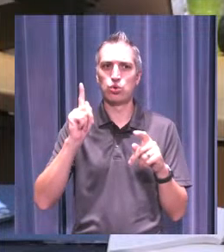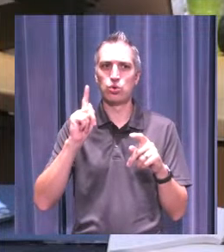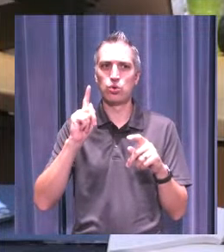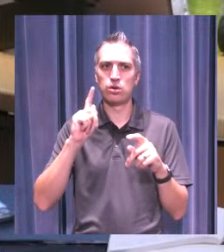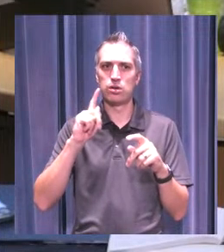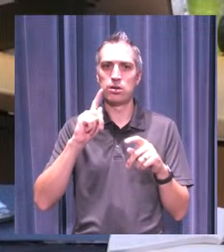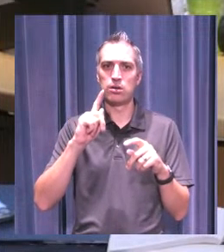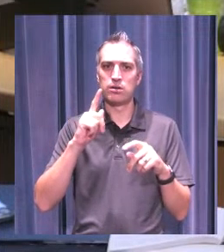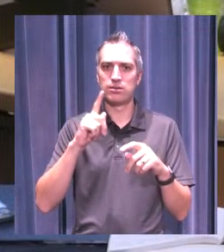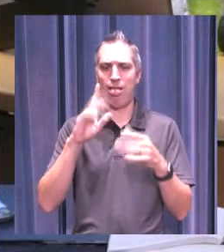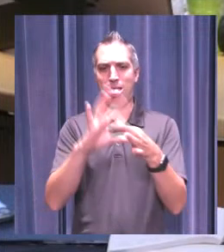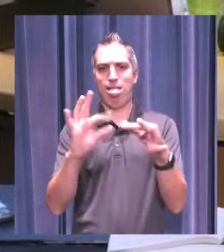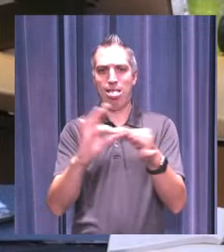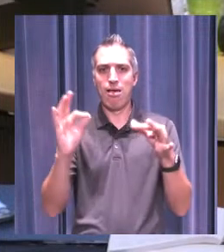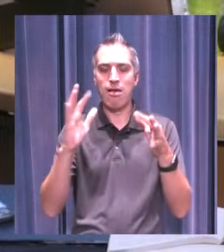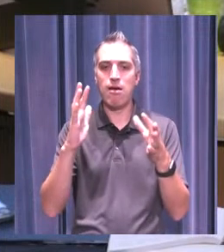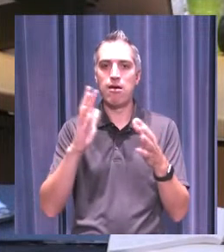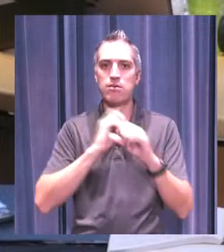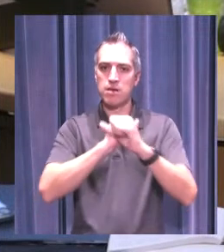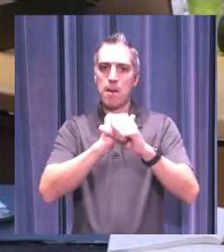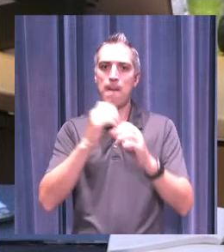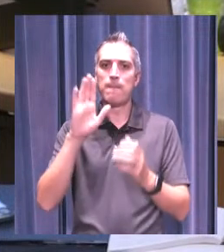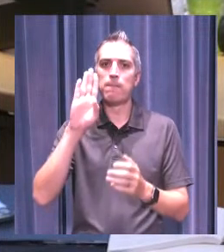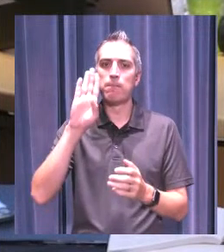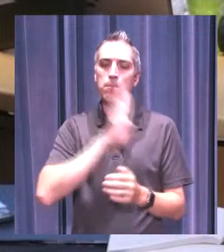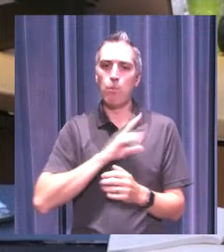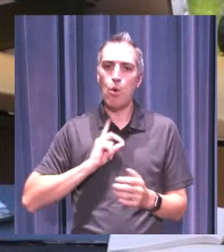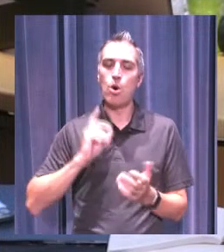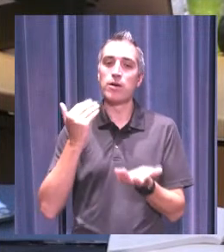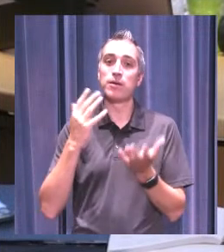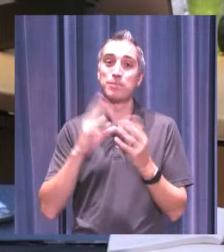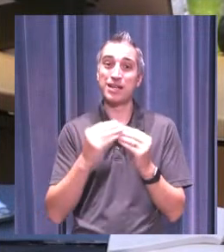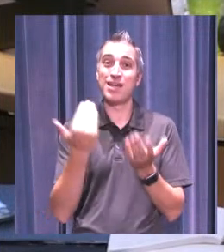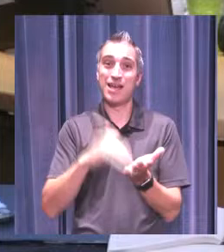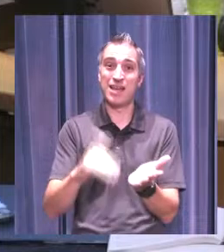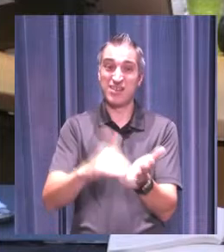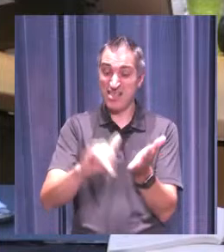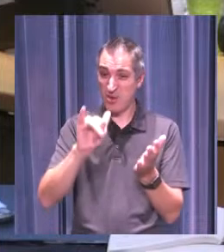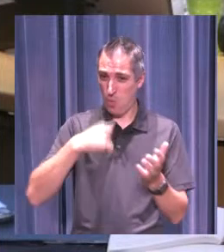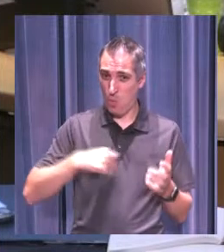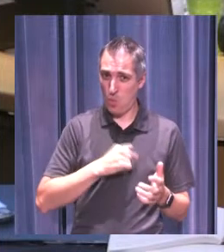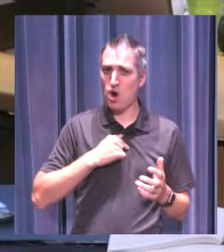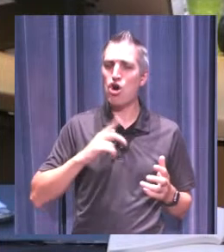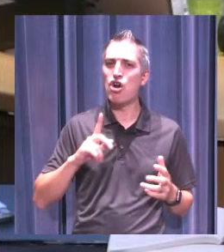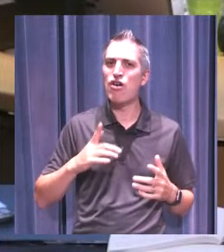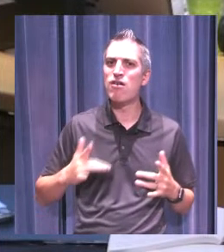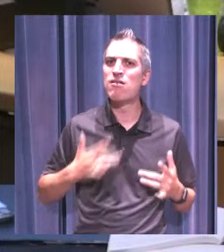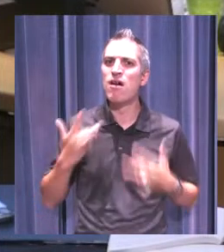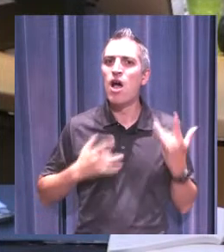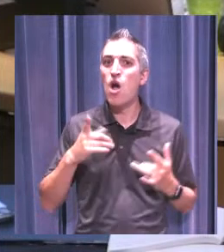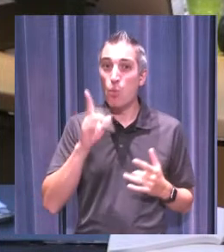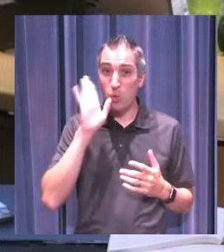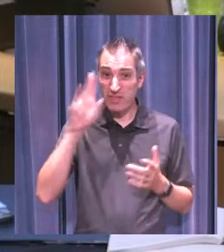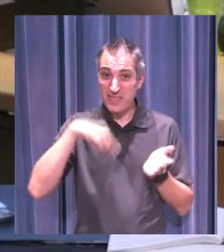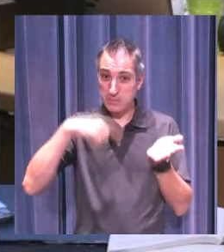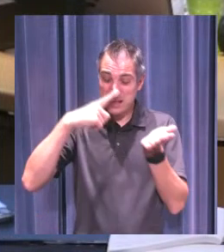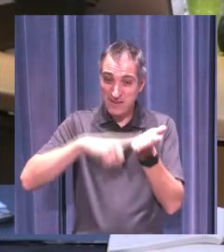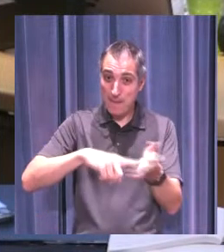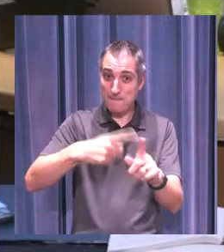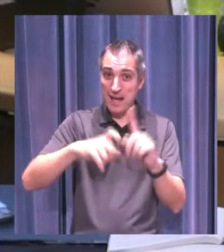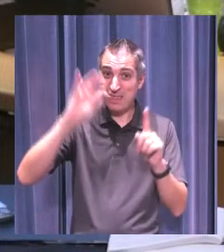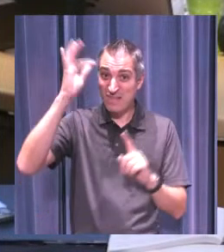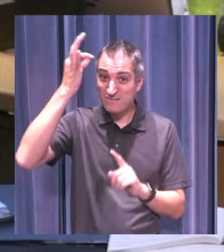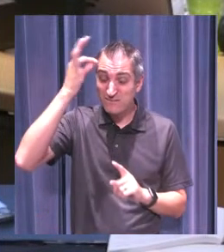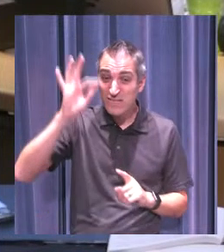after board meeting? We are fired up. Is this comment by Freeman going to be investigated by the feds? Michael Freeman and